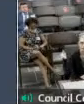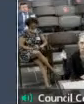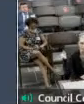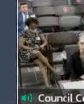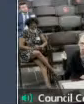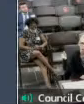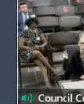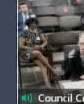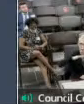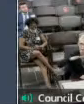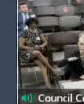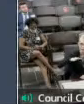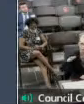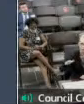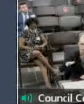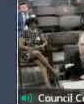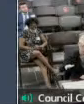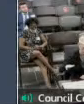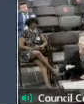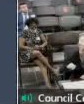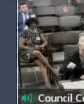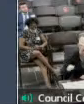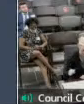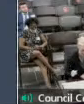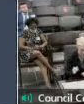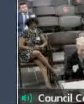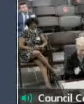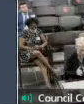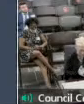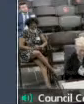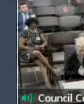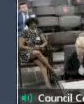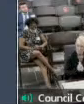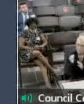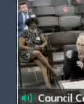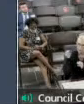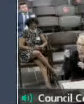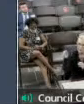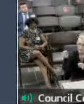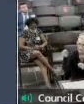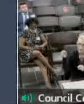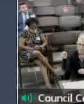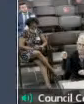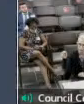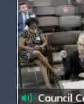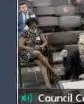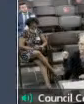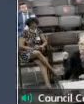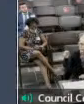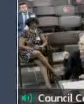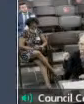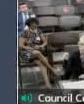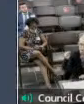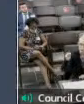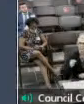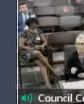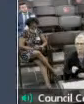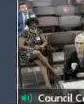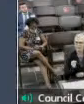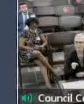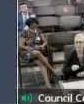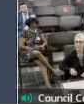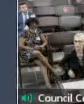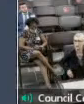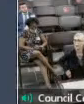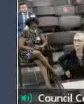Civic Gateway where you'll find a beautiful mist fountain. And that's just south of the green roof. You can see the green roof on the left side of the